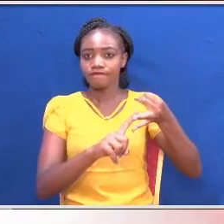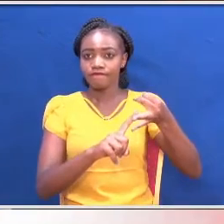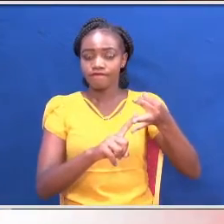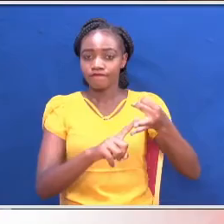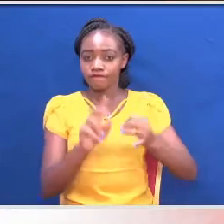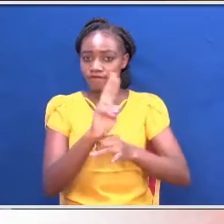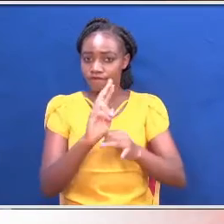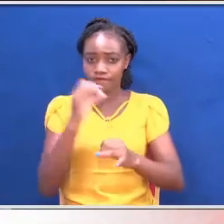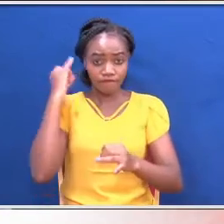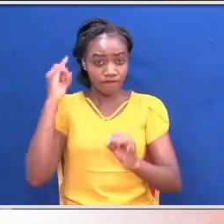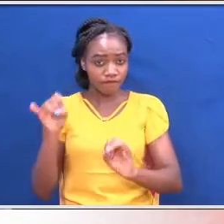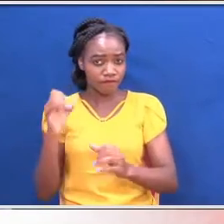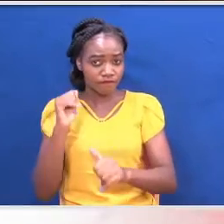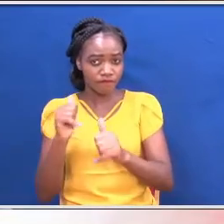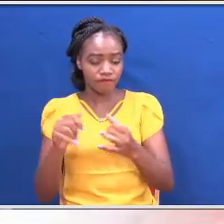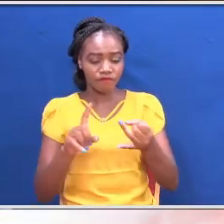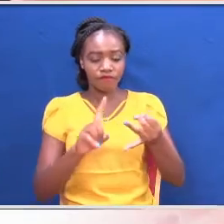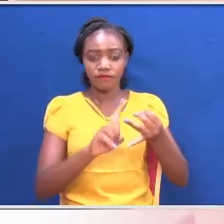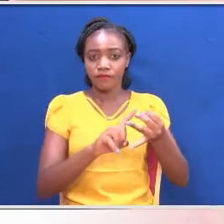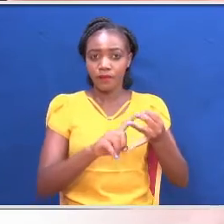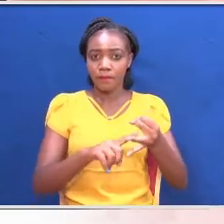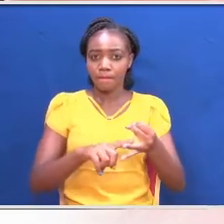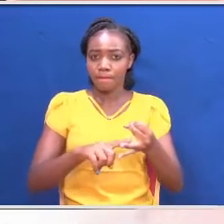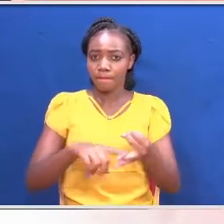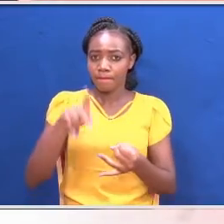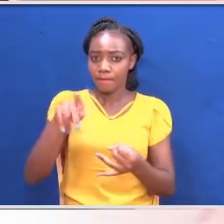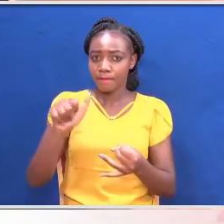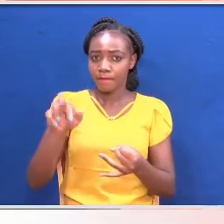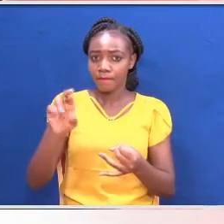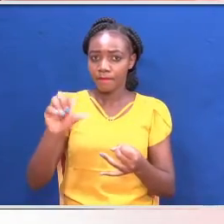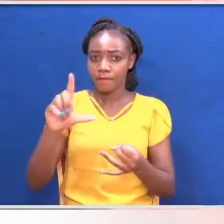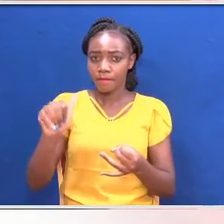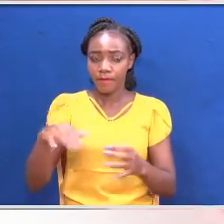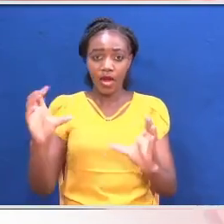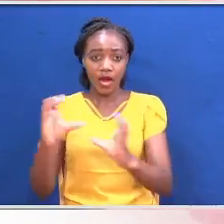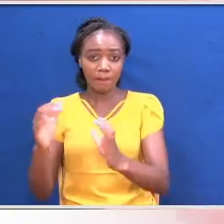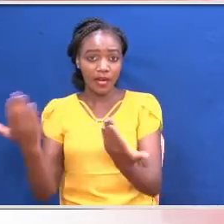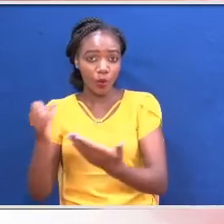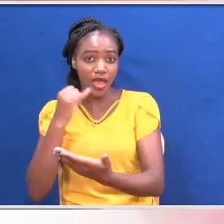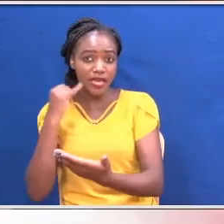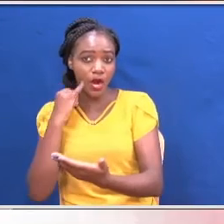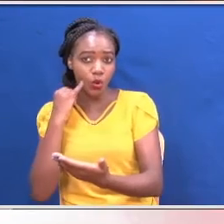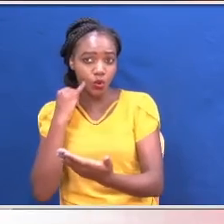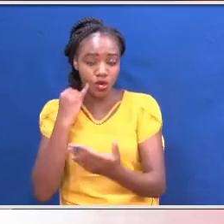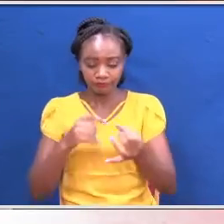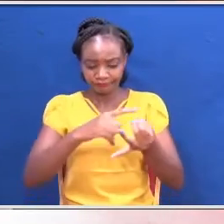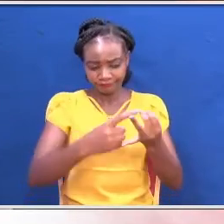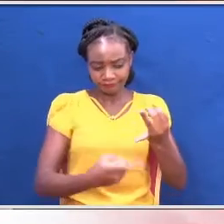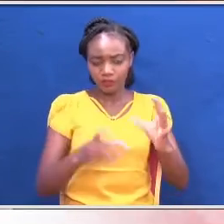Investments, a Kenyan apparel company based in Nakuru. The success of these two companies under